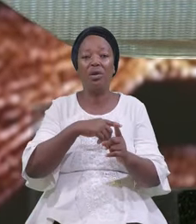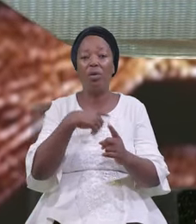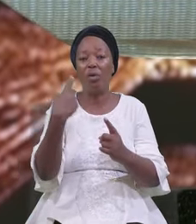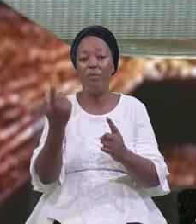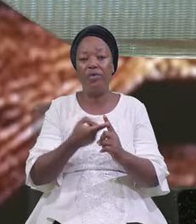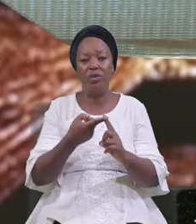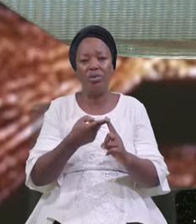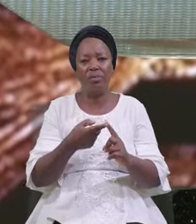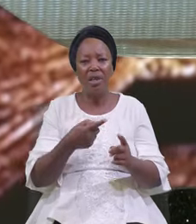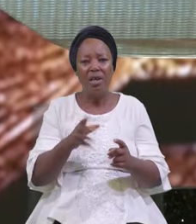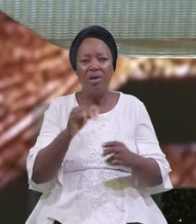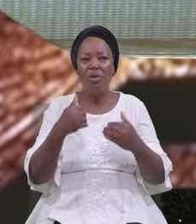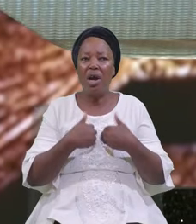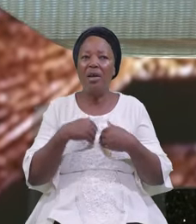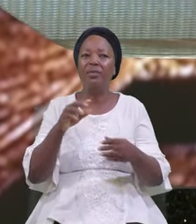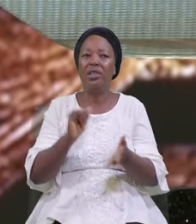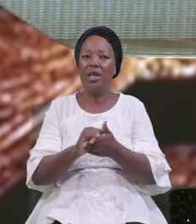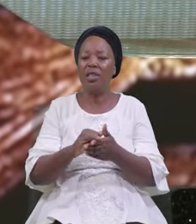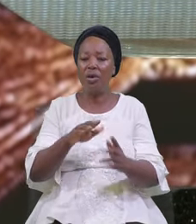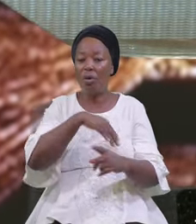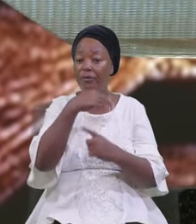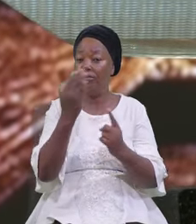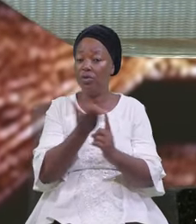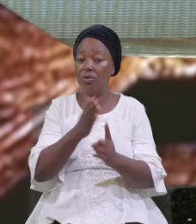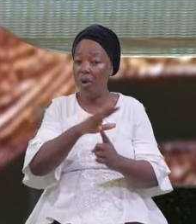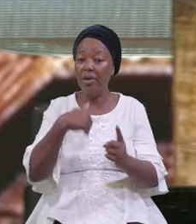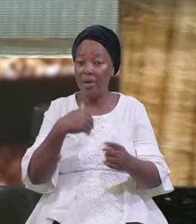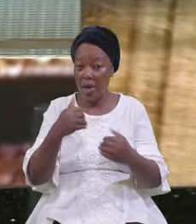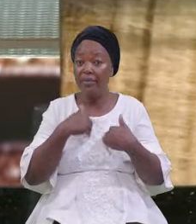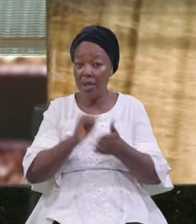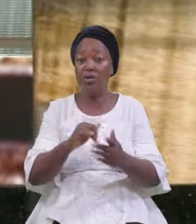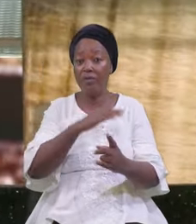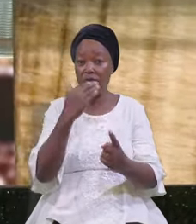the Levites in constant conviction. Look at number